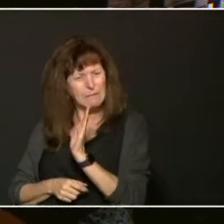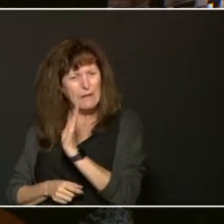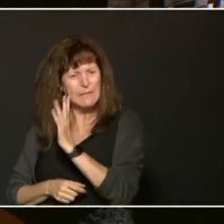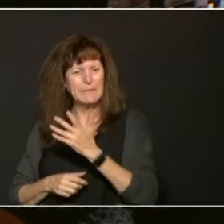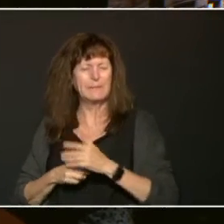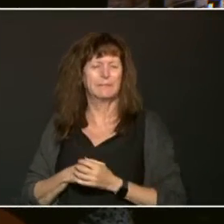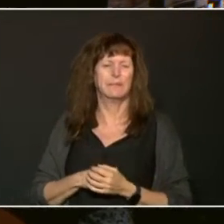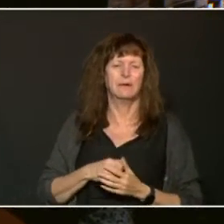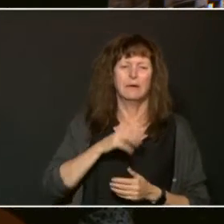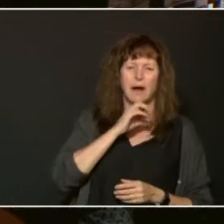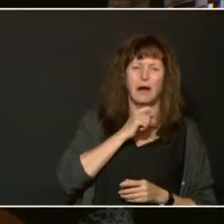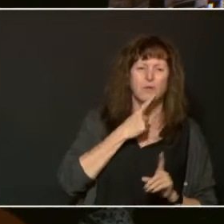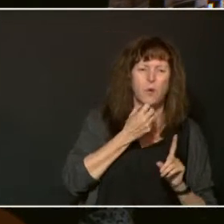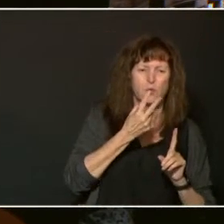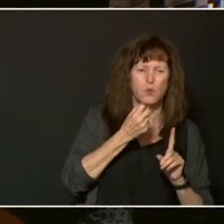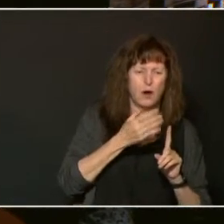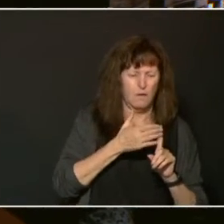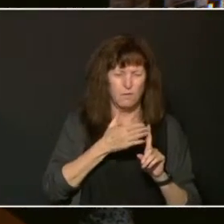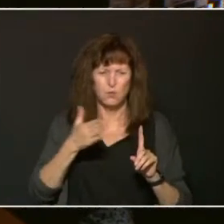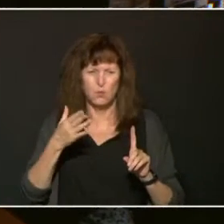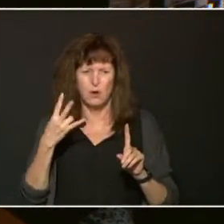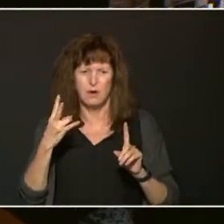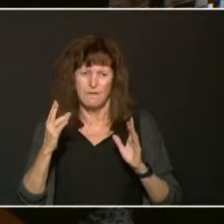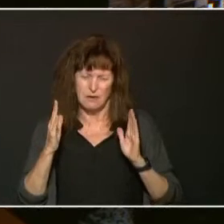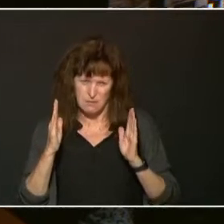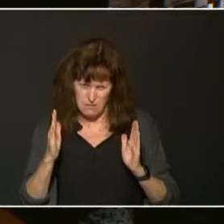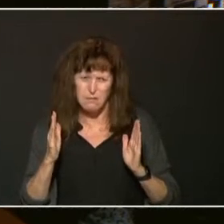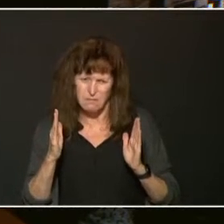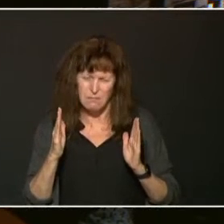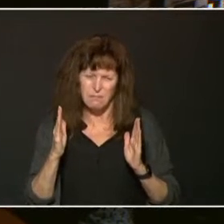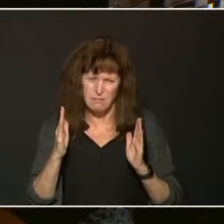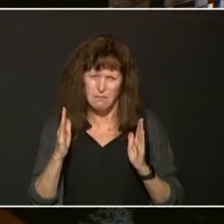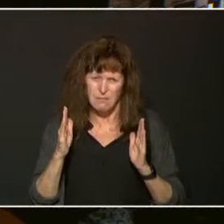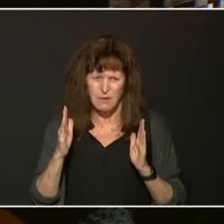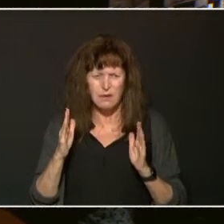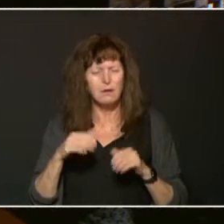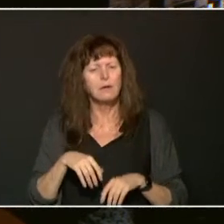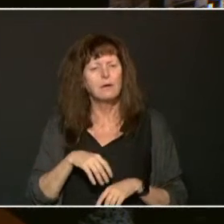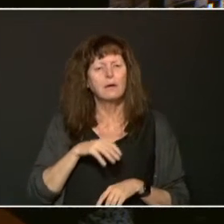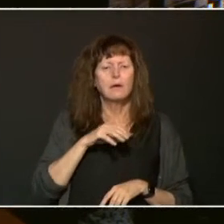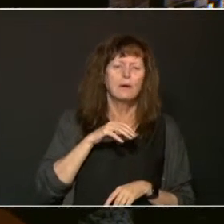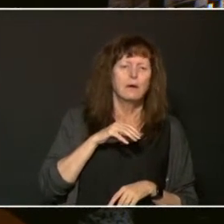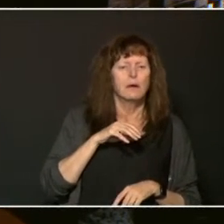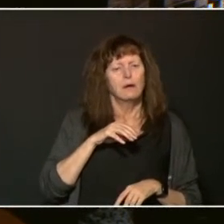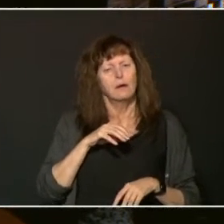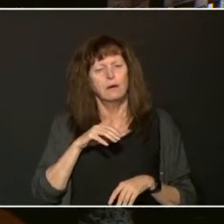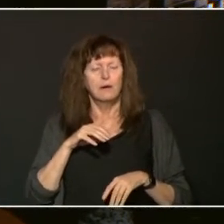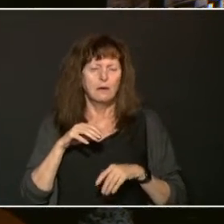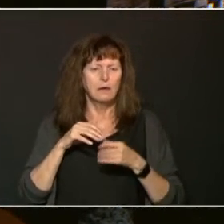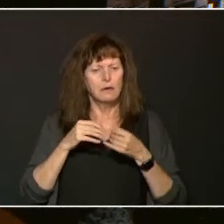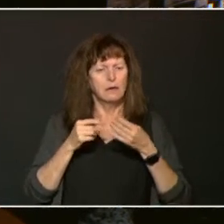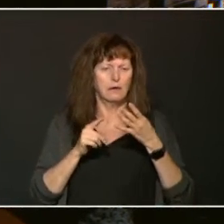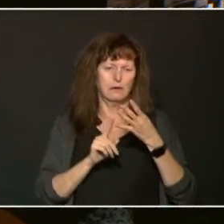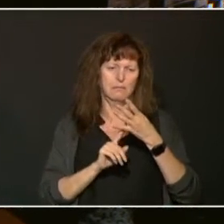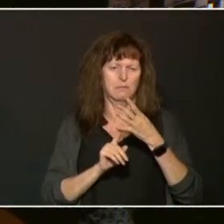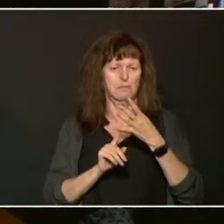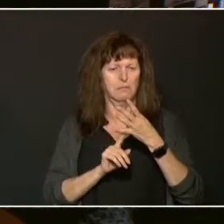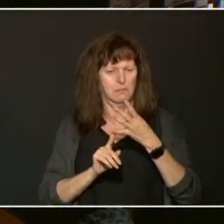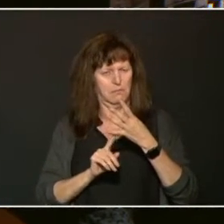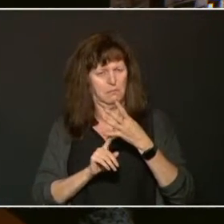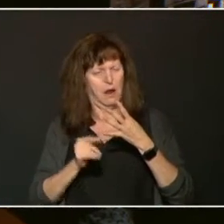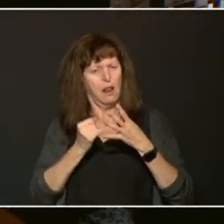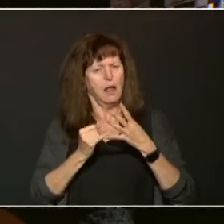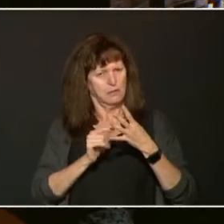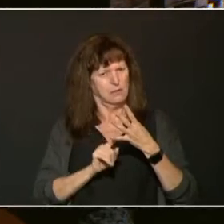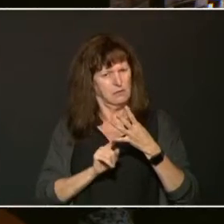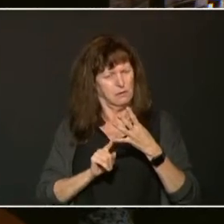get a vaccine. And even then, they couldn't get a second dose after 4 weeks right away. But it sounds like you're blaming teens for not